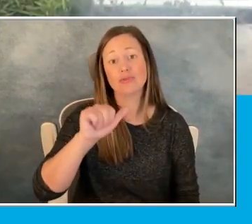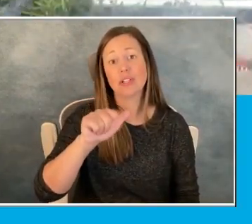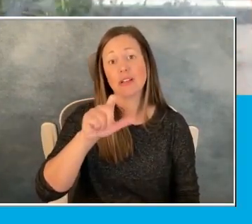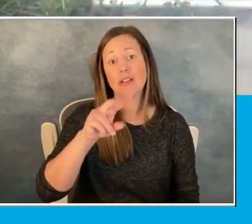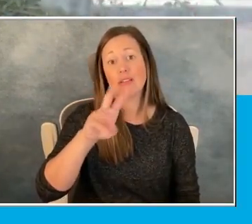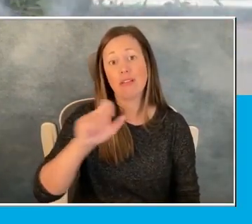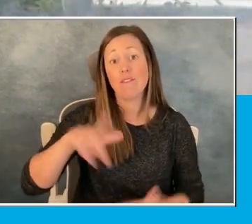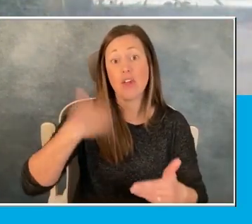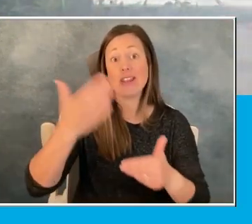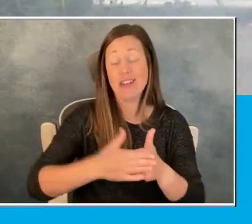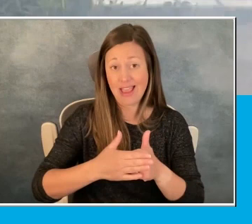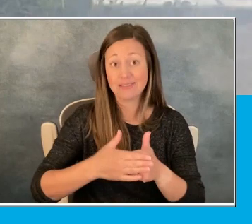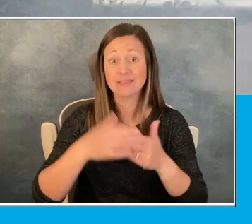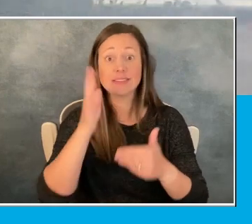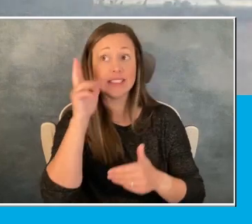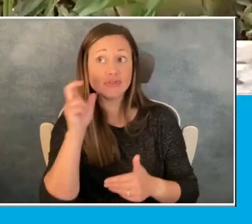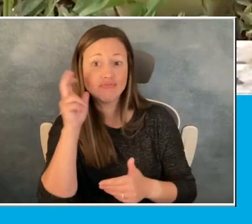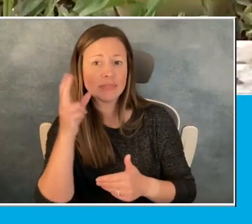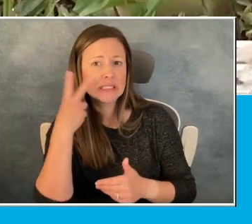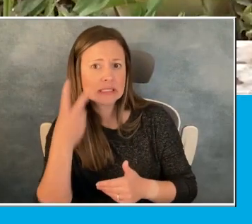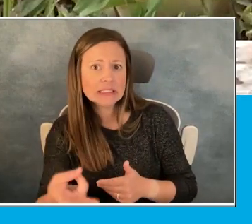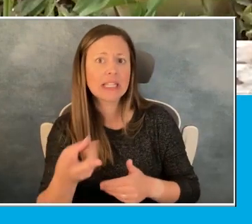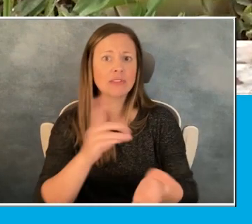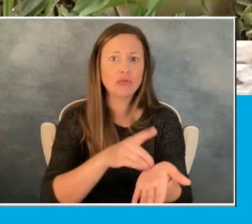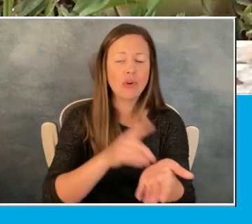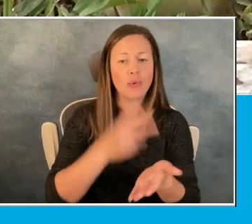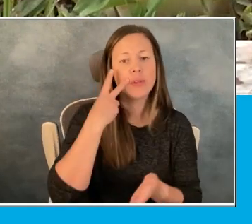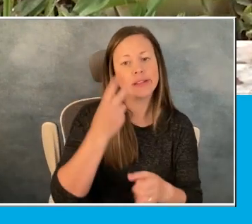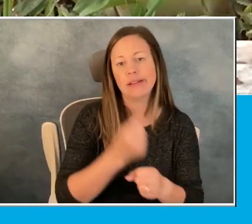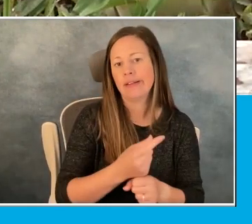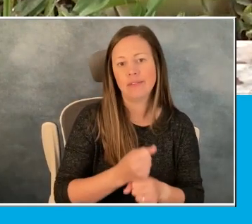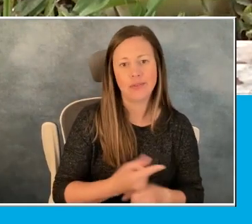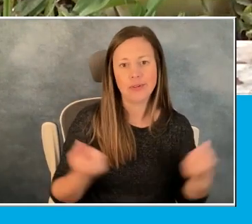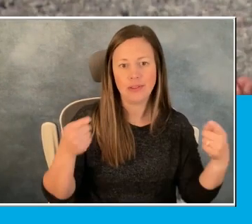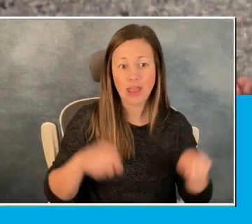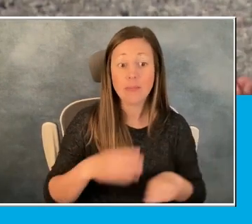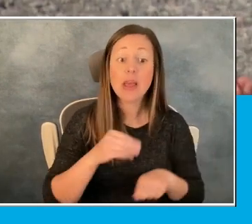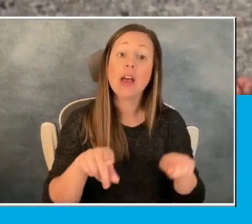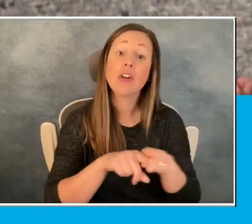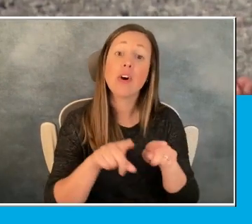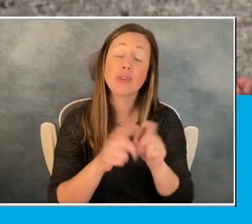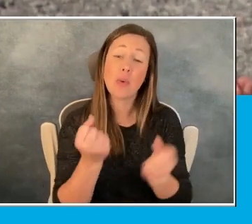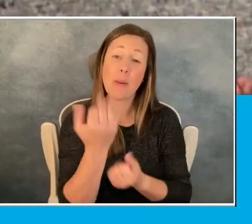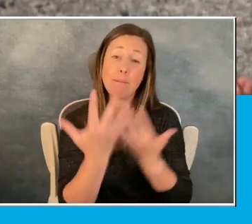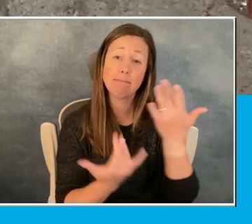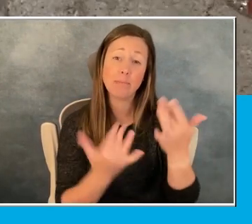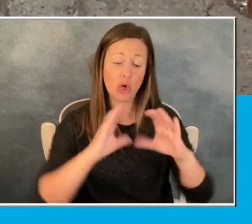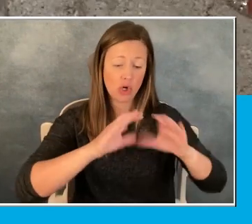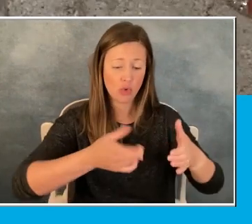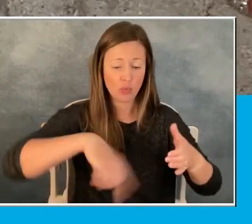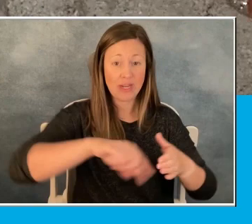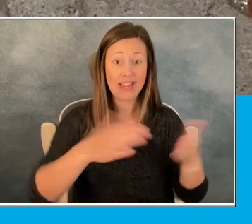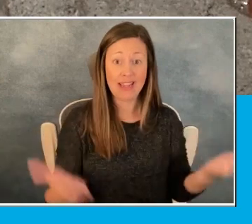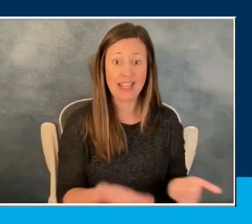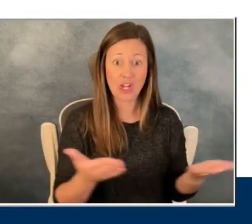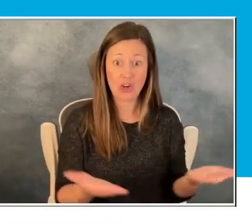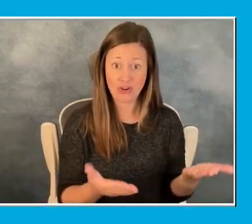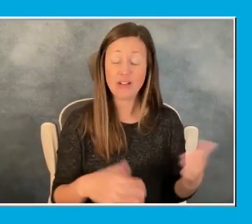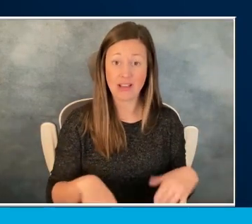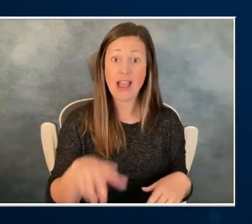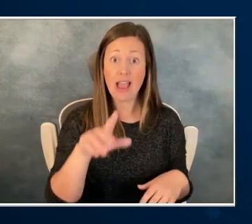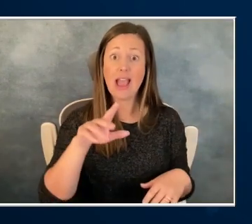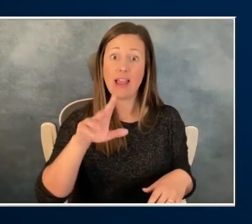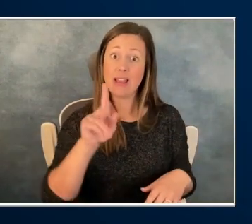what medical experts see year after year, plus what makes the burn unit at the University of Kansas Health System unique in the